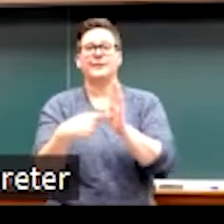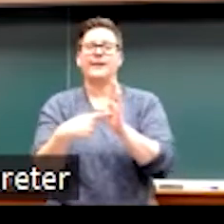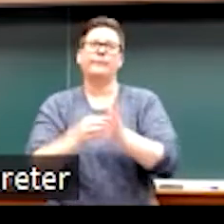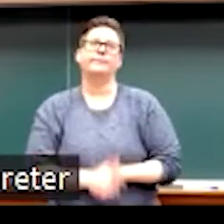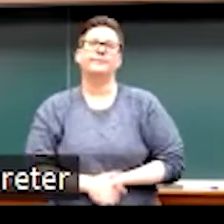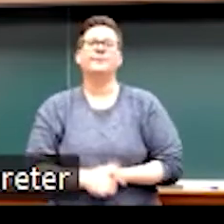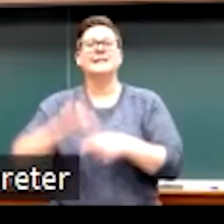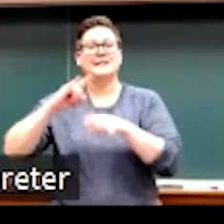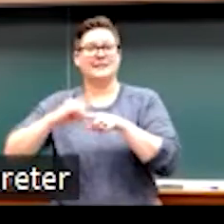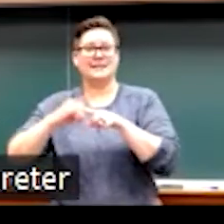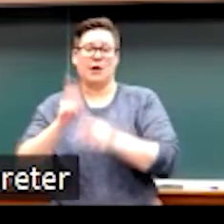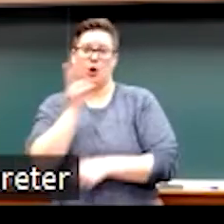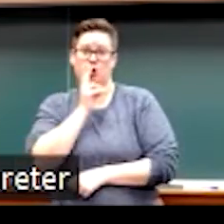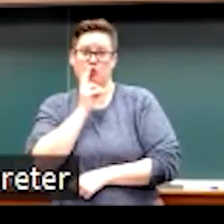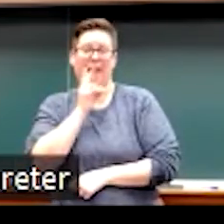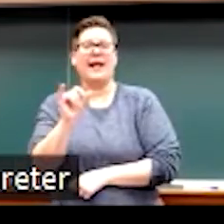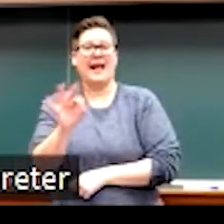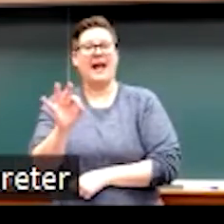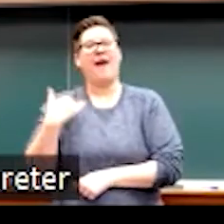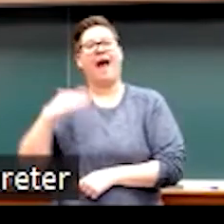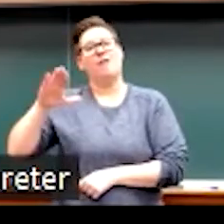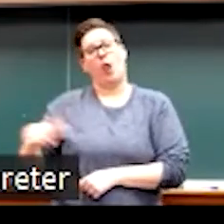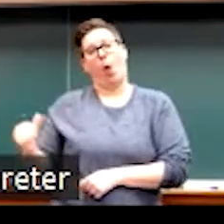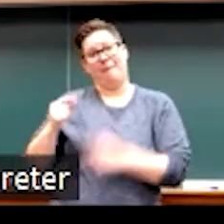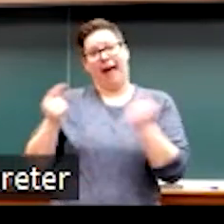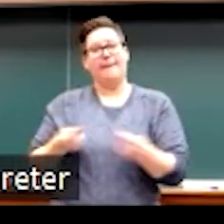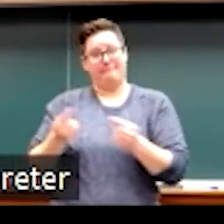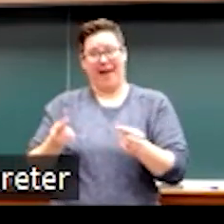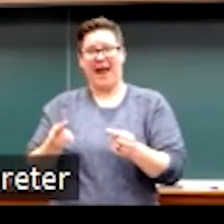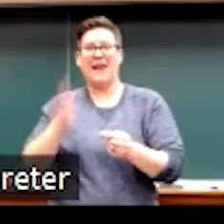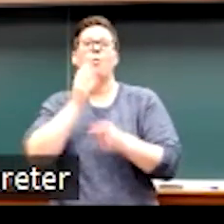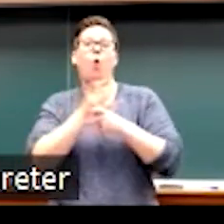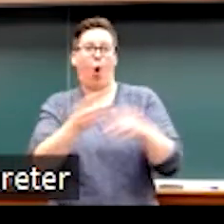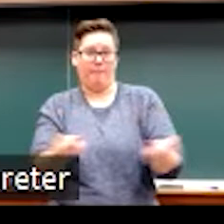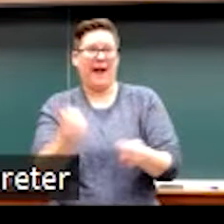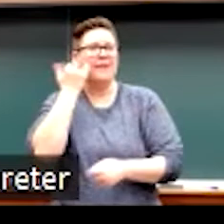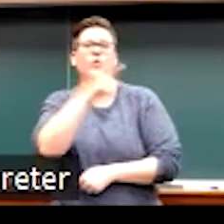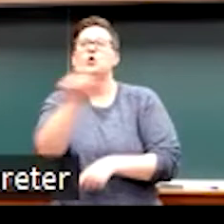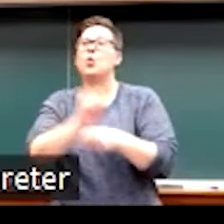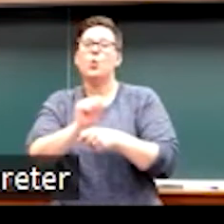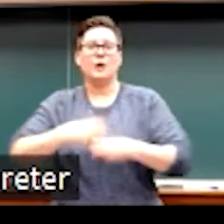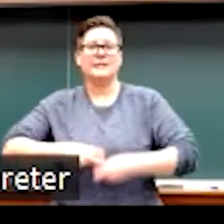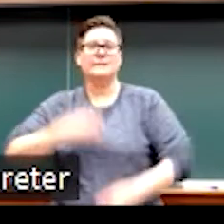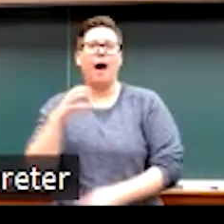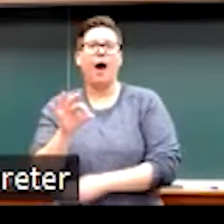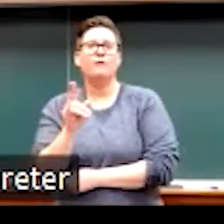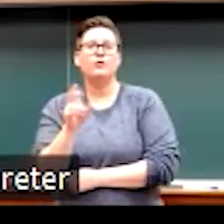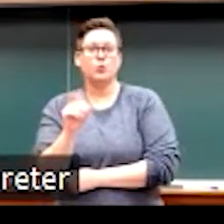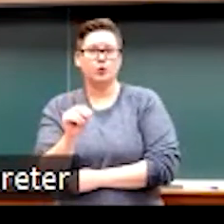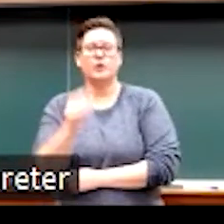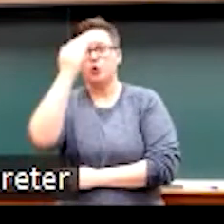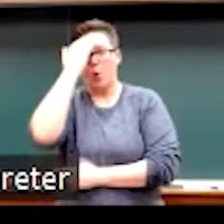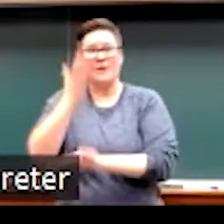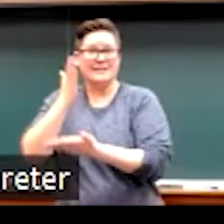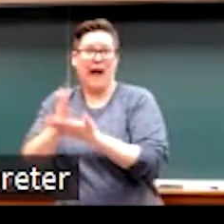example, cigarette smoking in the context of low back pain. Anyone who works in the area of spinal fusion knows that